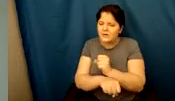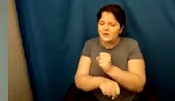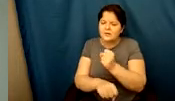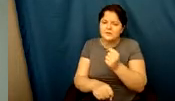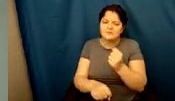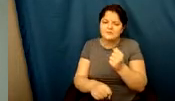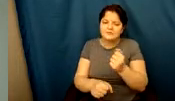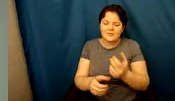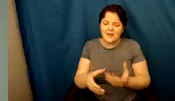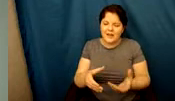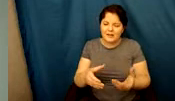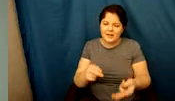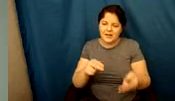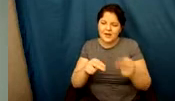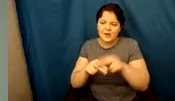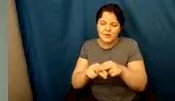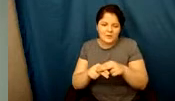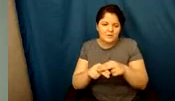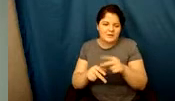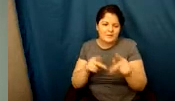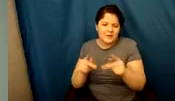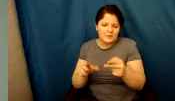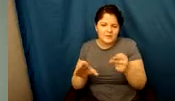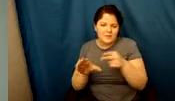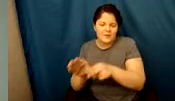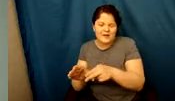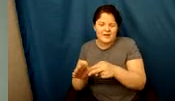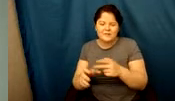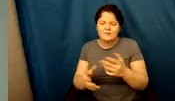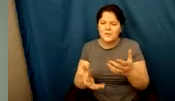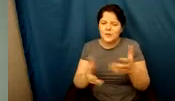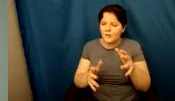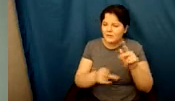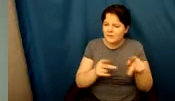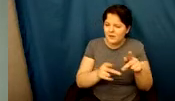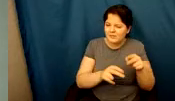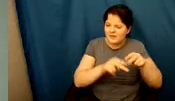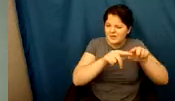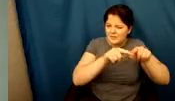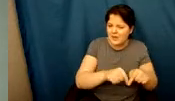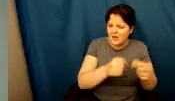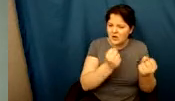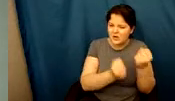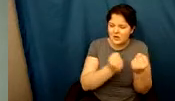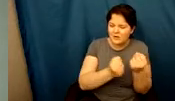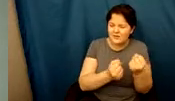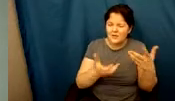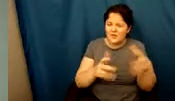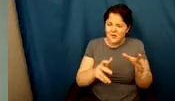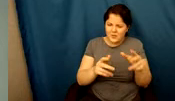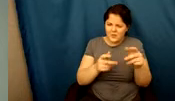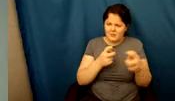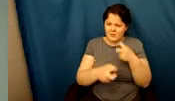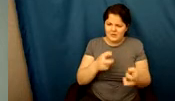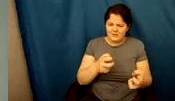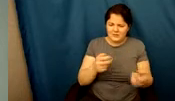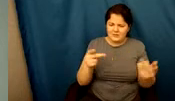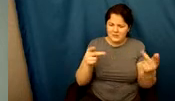transit ridership and help people be less car dependent. And so, of course, we don't want to contribute to the problem and want to make sure